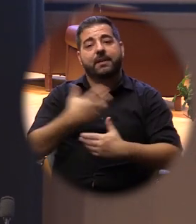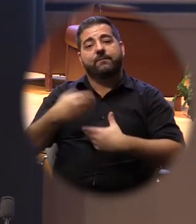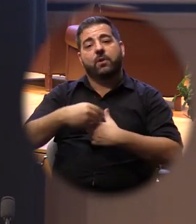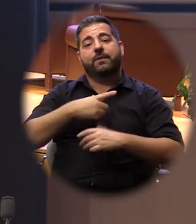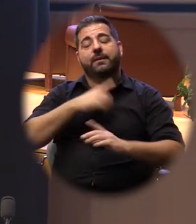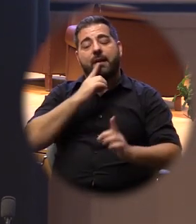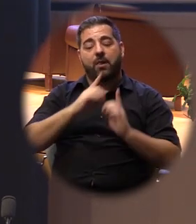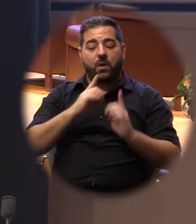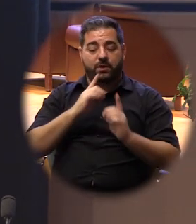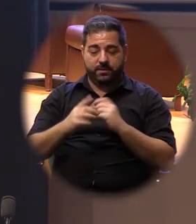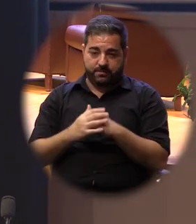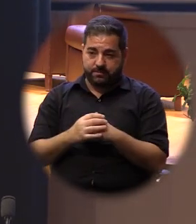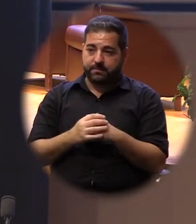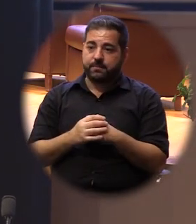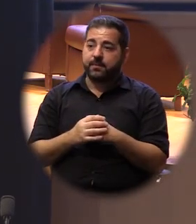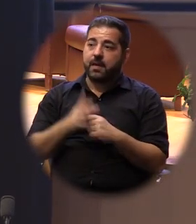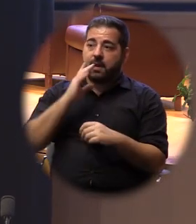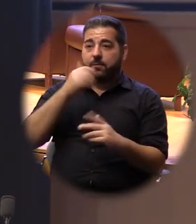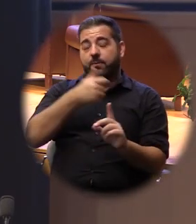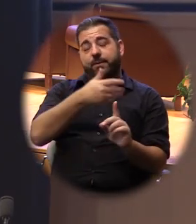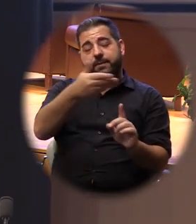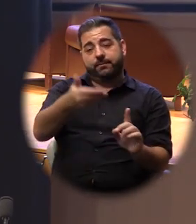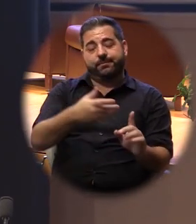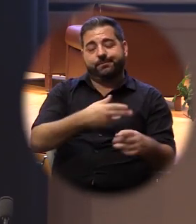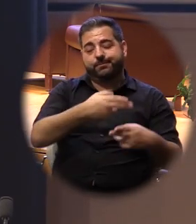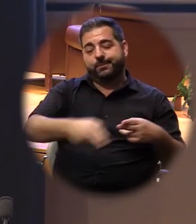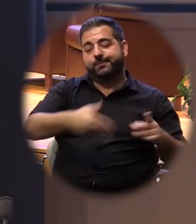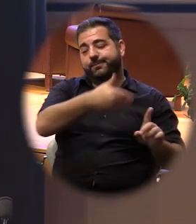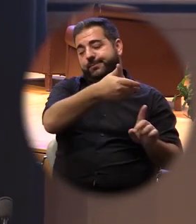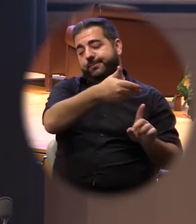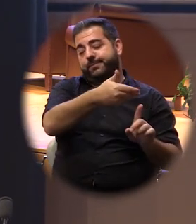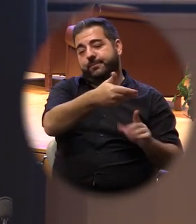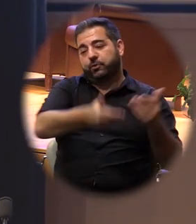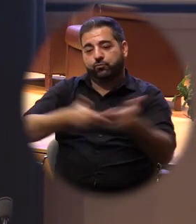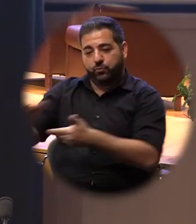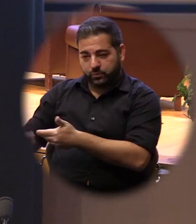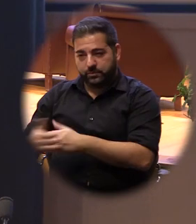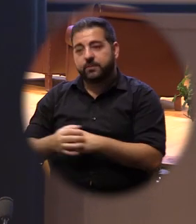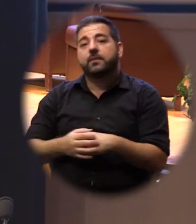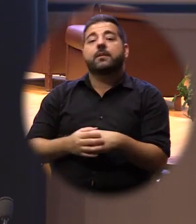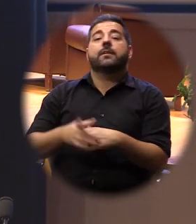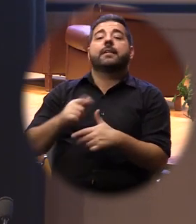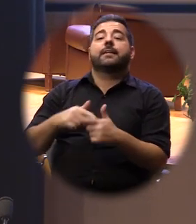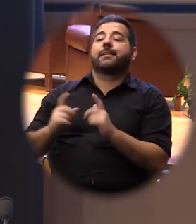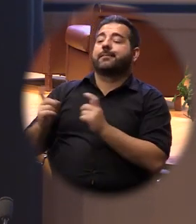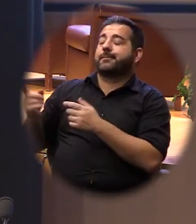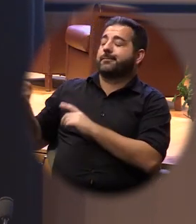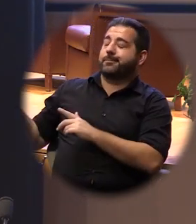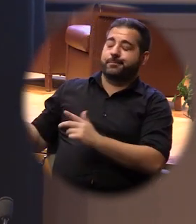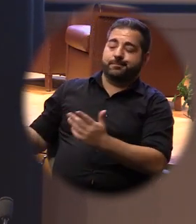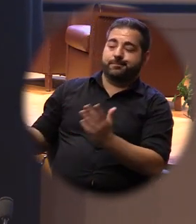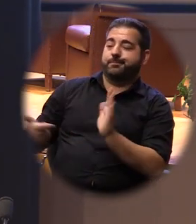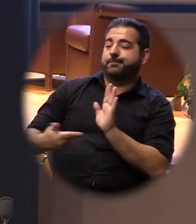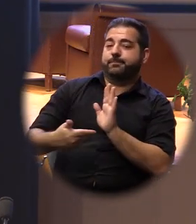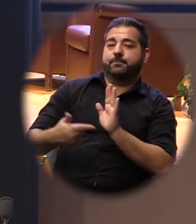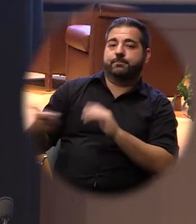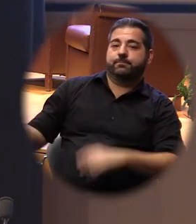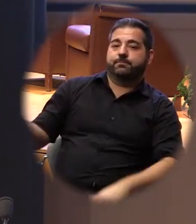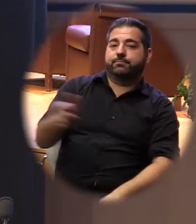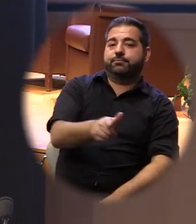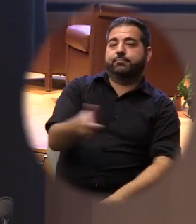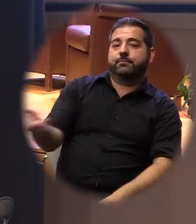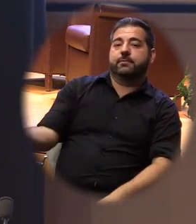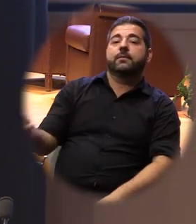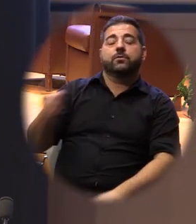dialogue with us. I will introduce them briefly as they all make their way to the stage, and then give them a chance to share a little more about